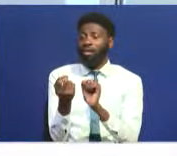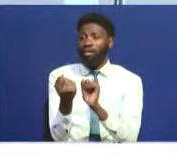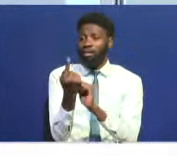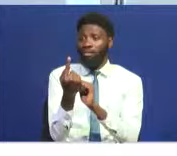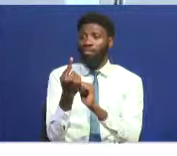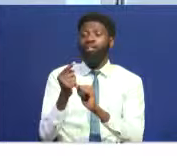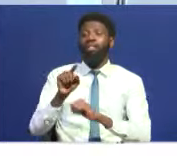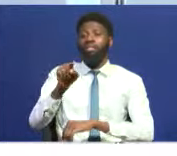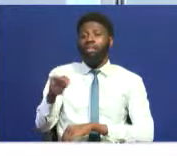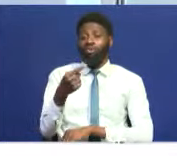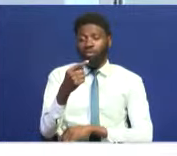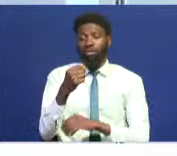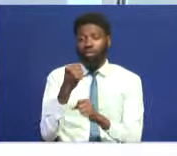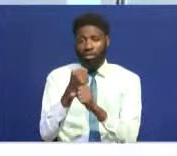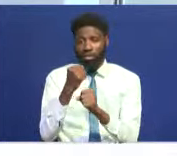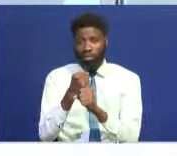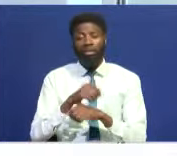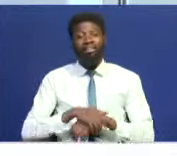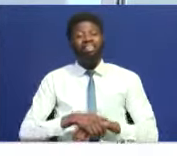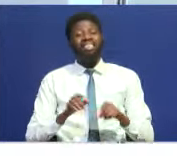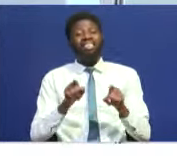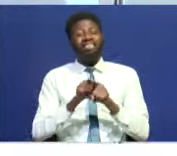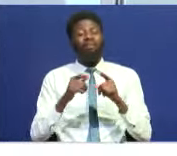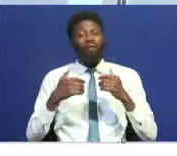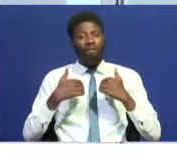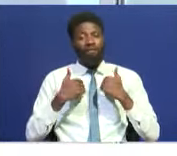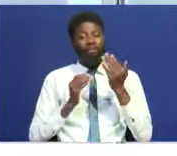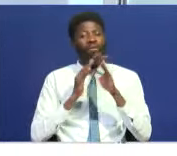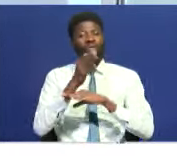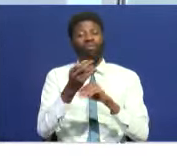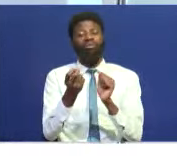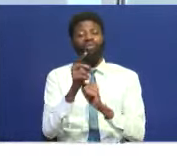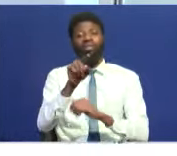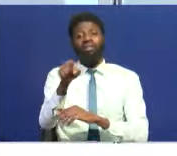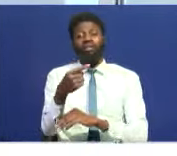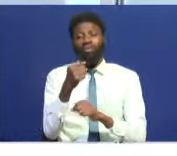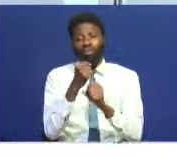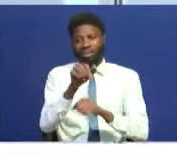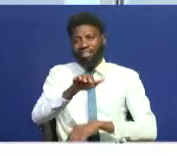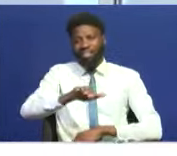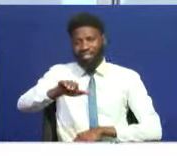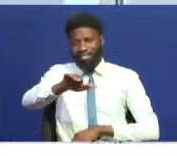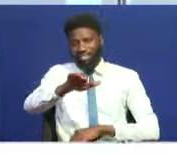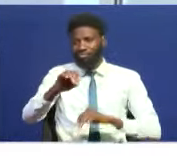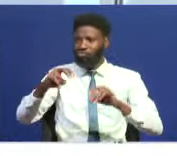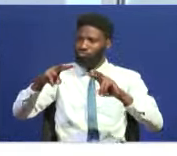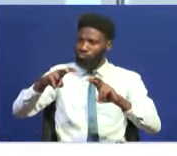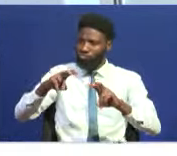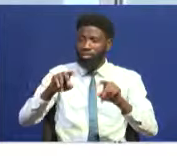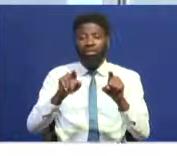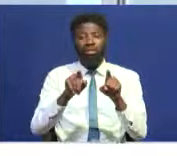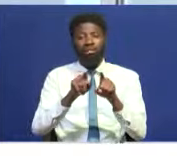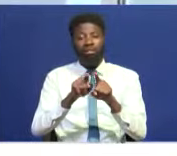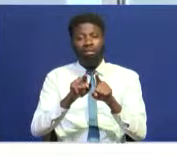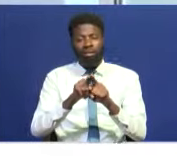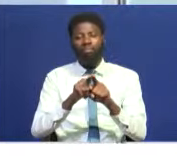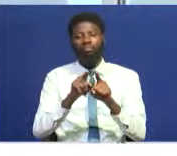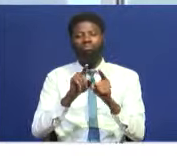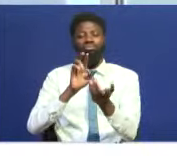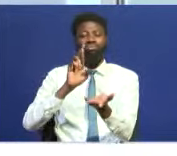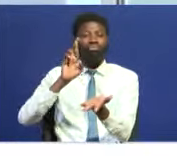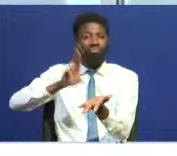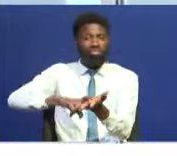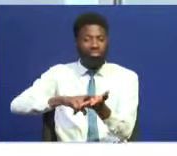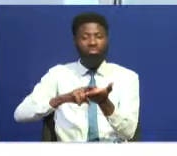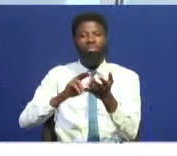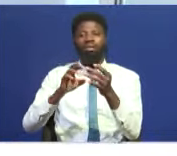and conducted more than 12,000 workplace inspections and facilitated registration of an